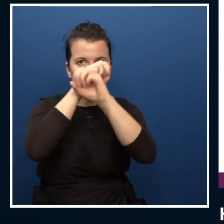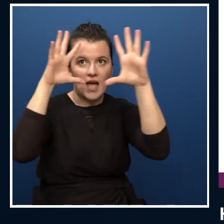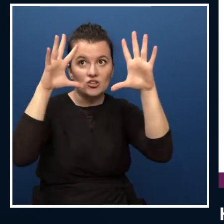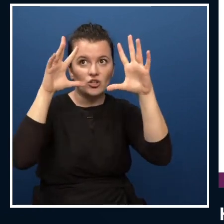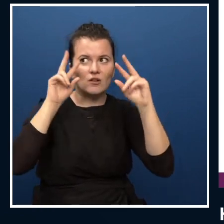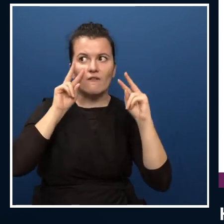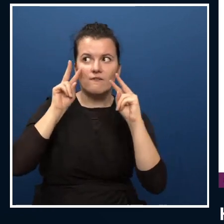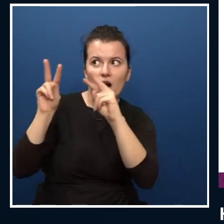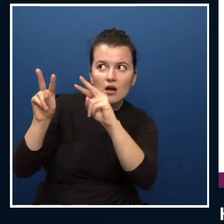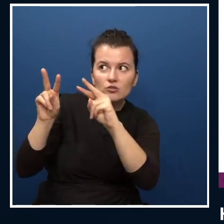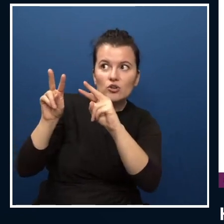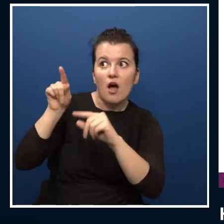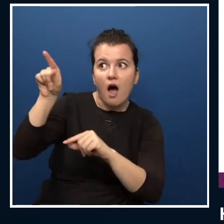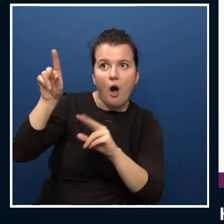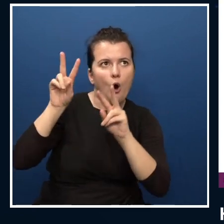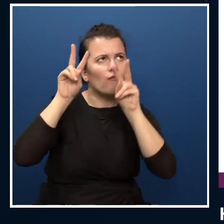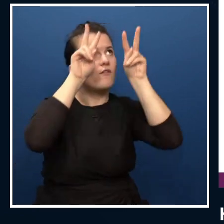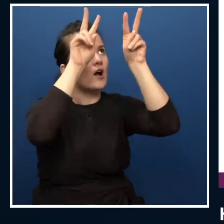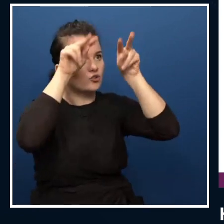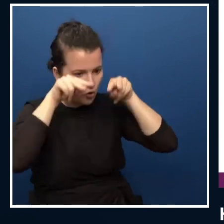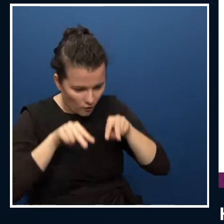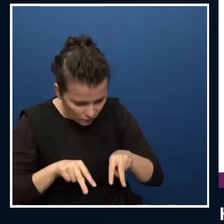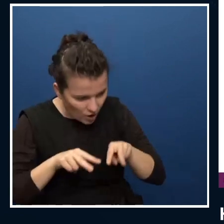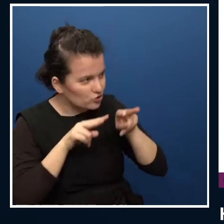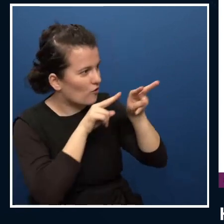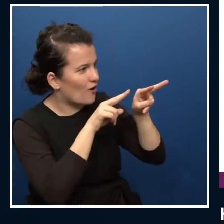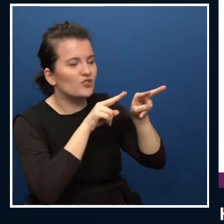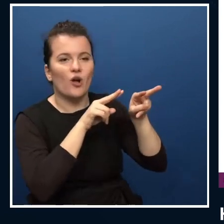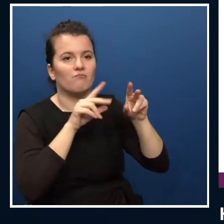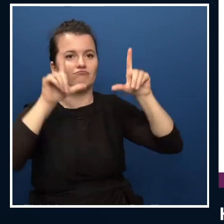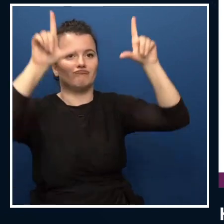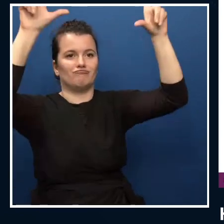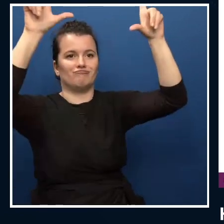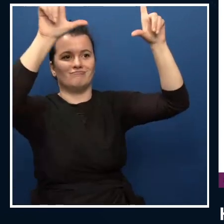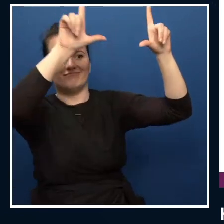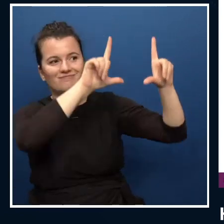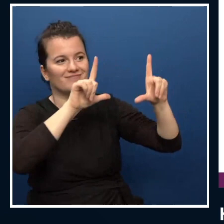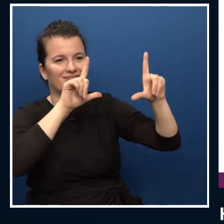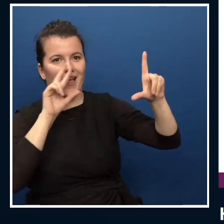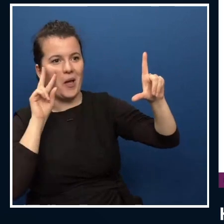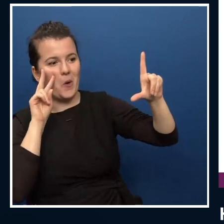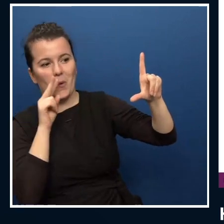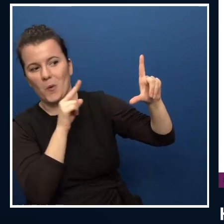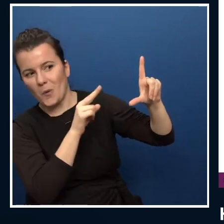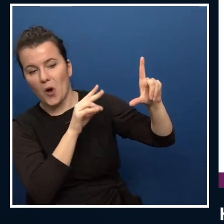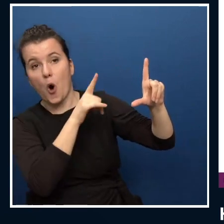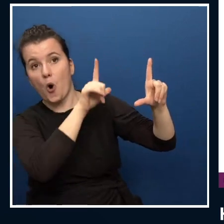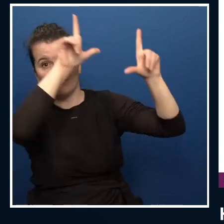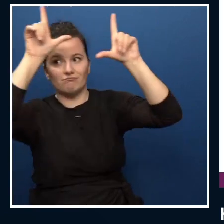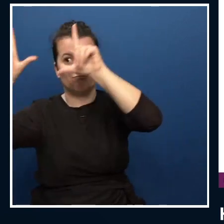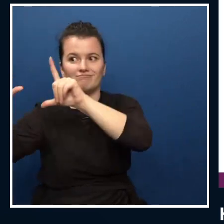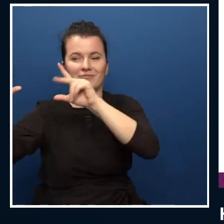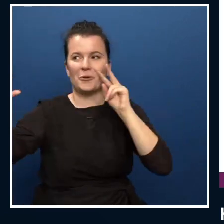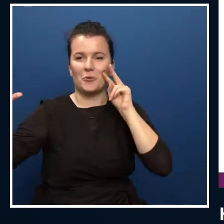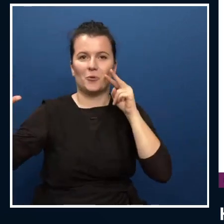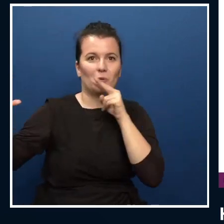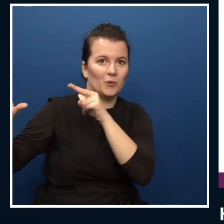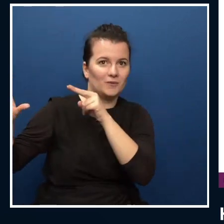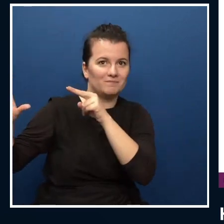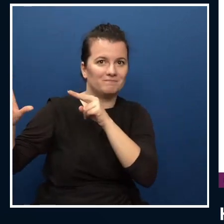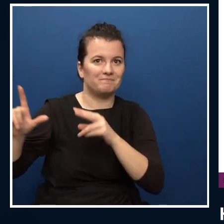up, So that's why I'm looking over this way. So forgive me, because the monitor's here, but it's actually over here. Okay.